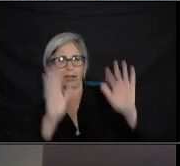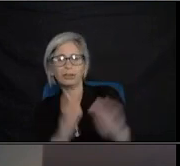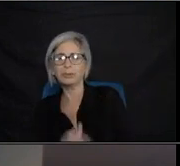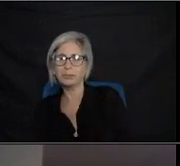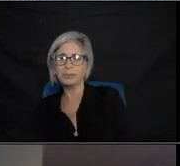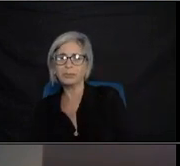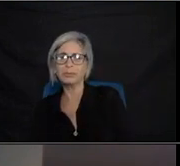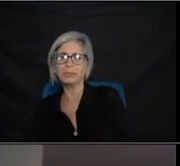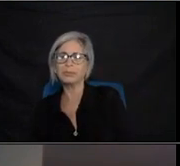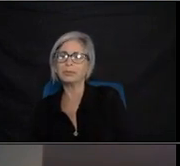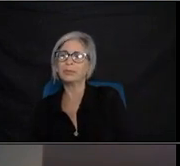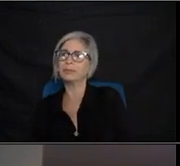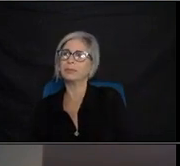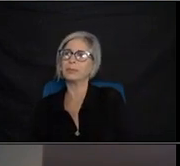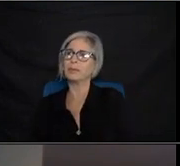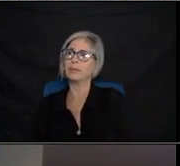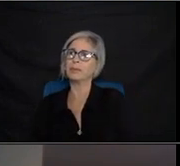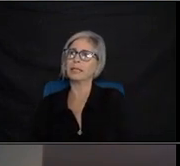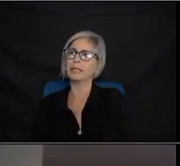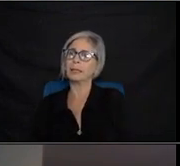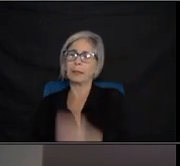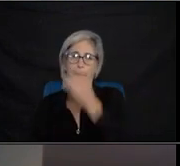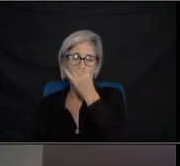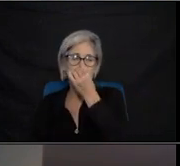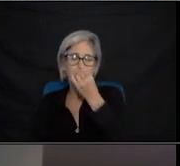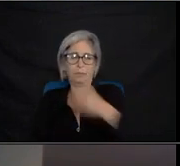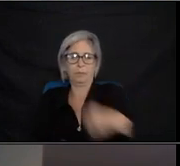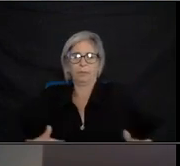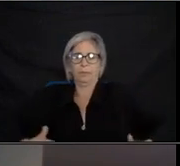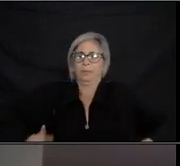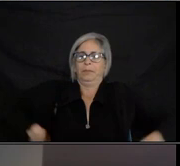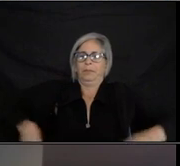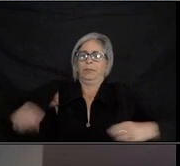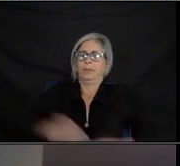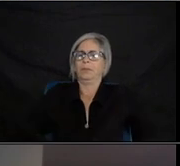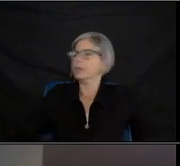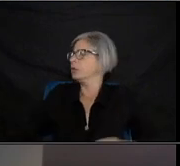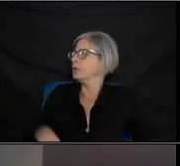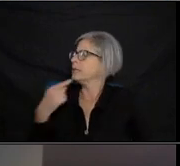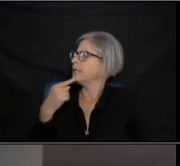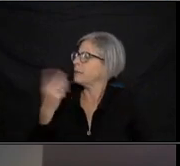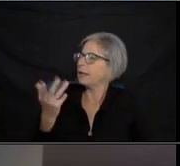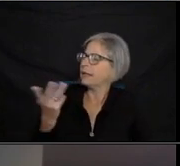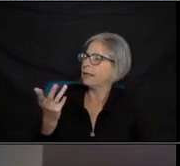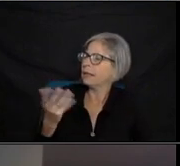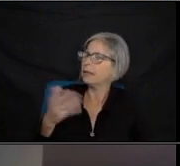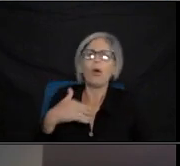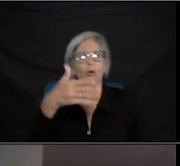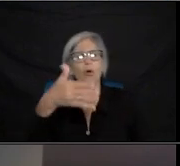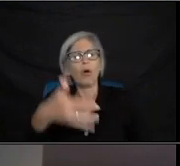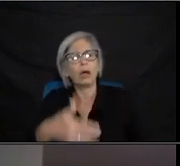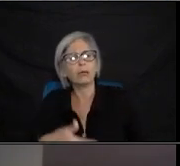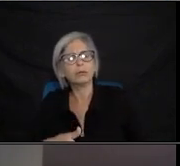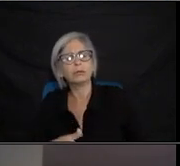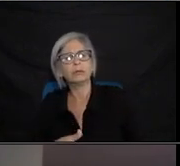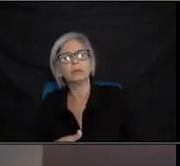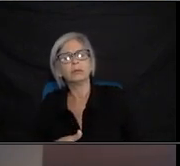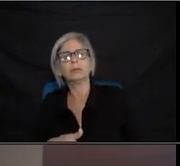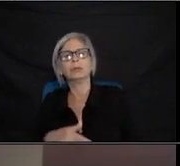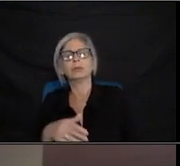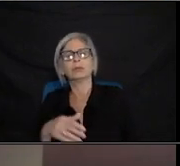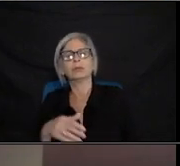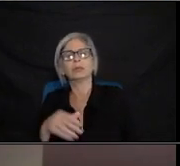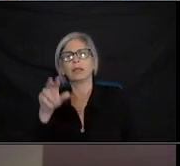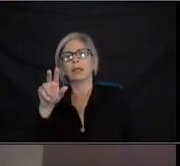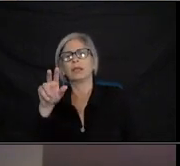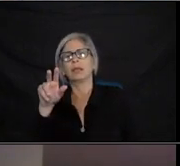And to be clear, I'm sorry, did somebody say something? Oh, go ahead. I